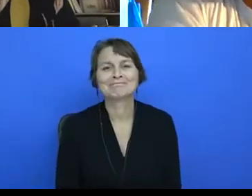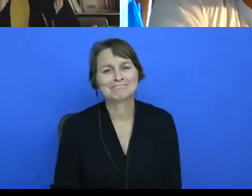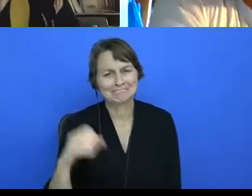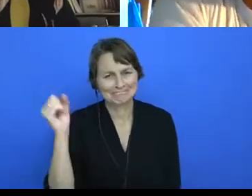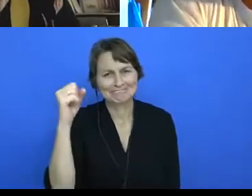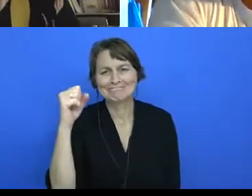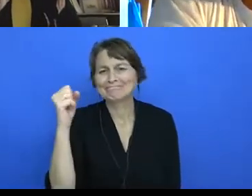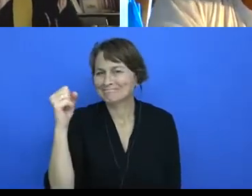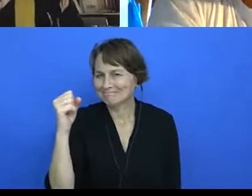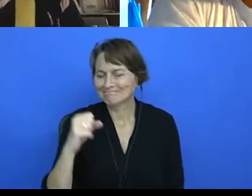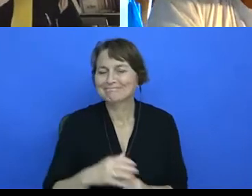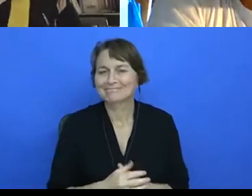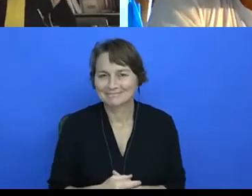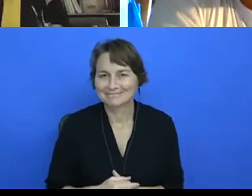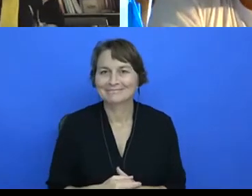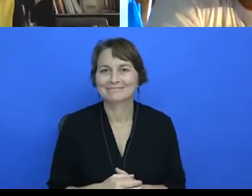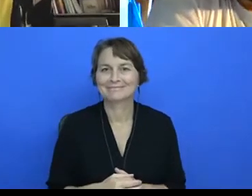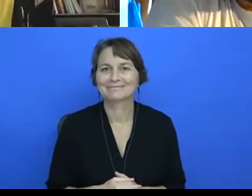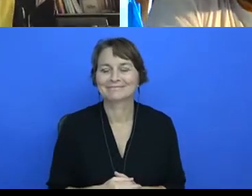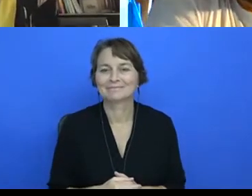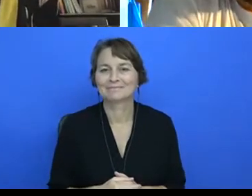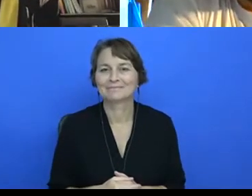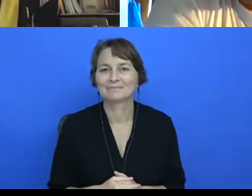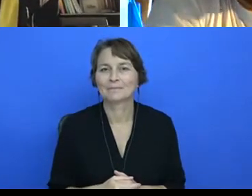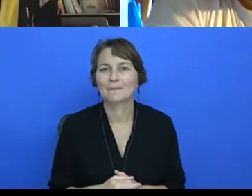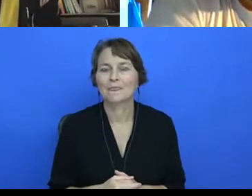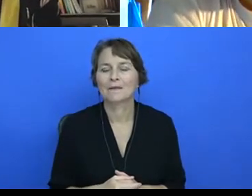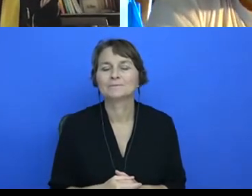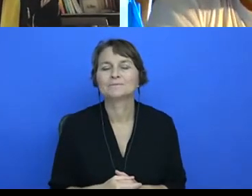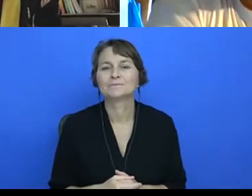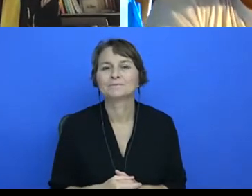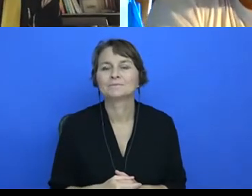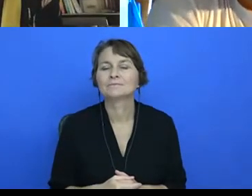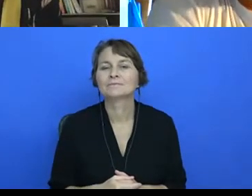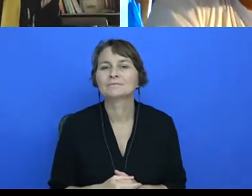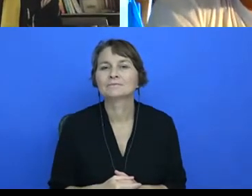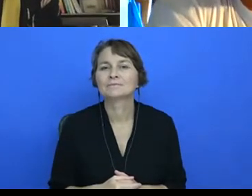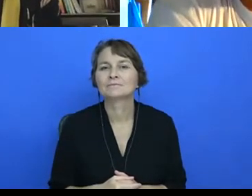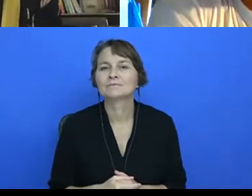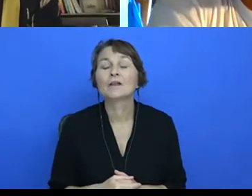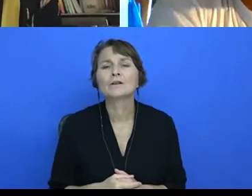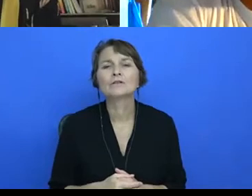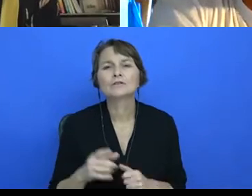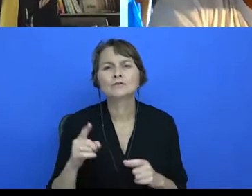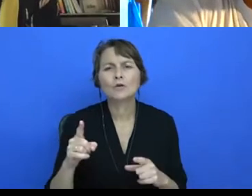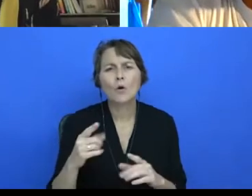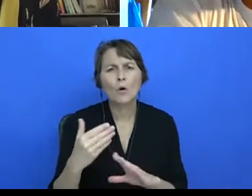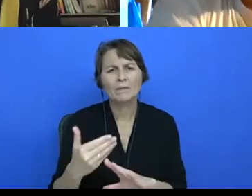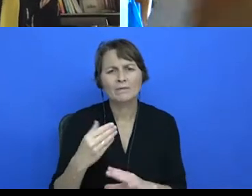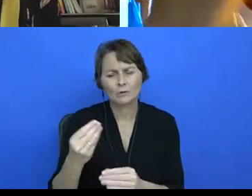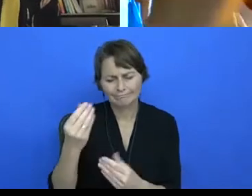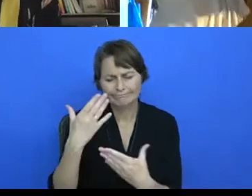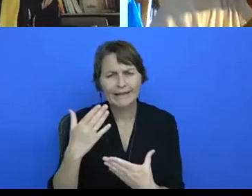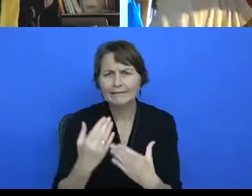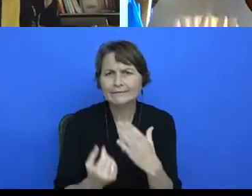I'd actually given some advice about what would happen if things went wrong. I basically said that, if